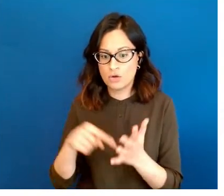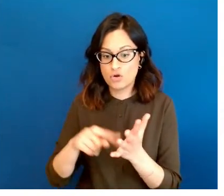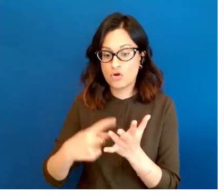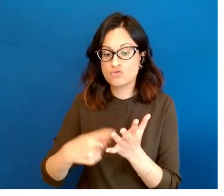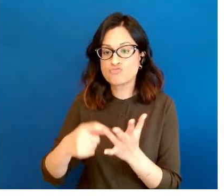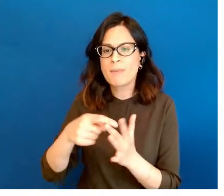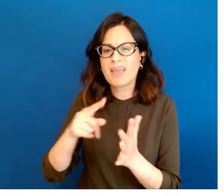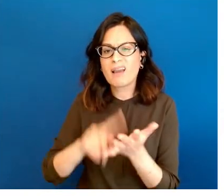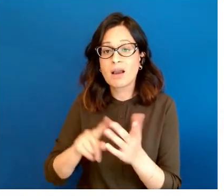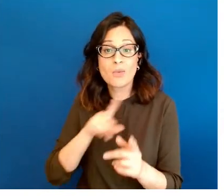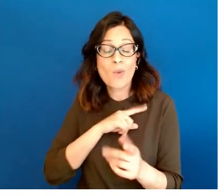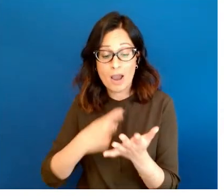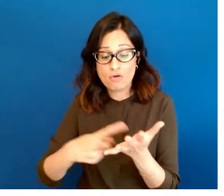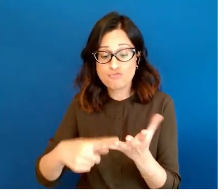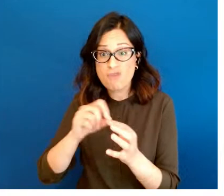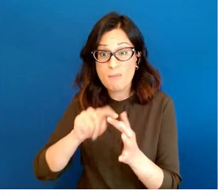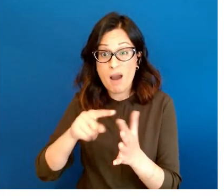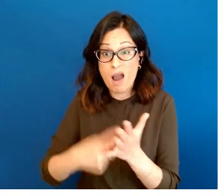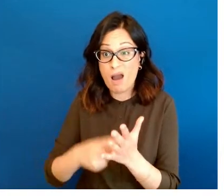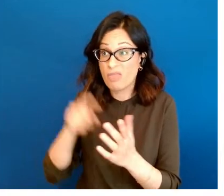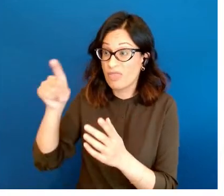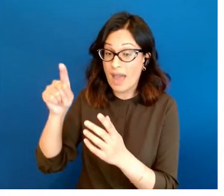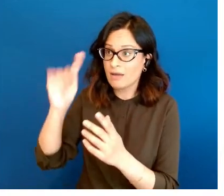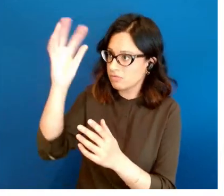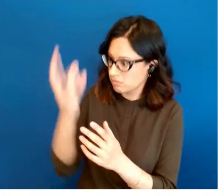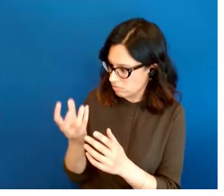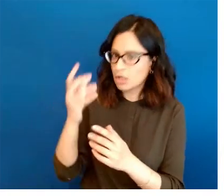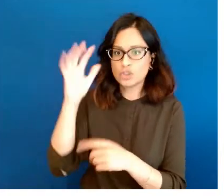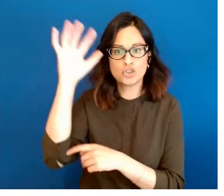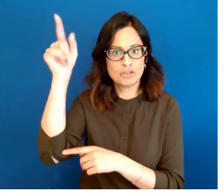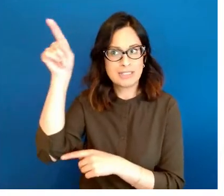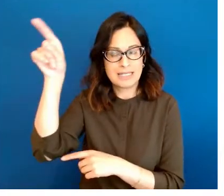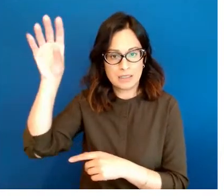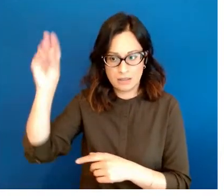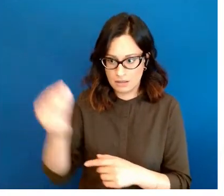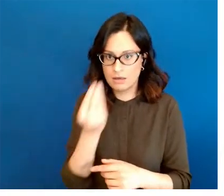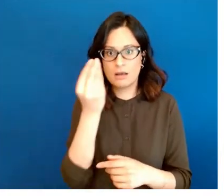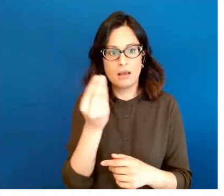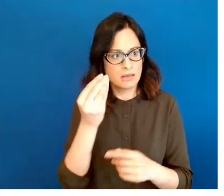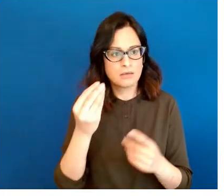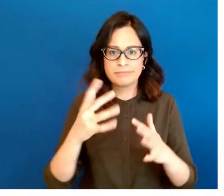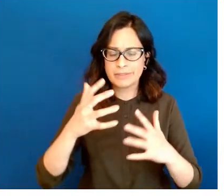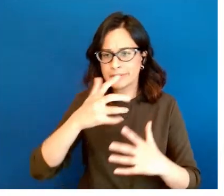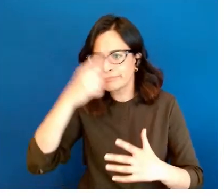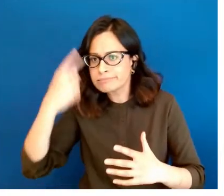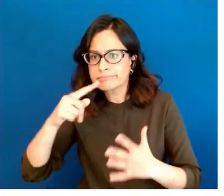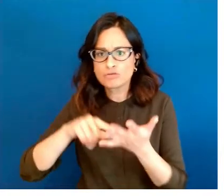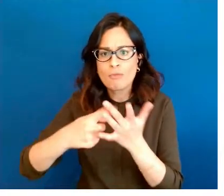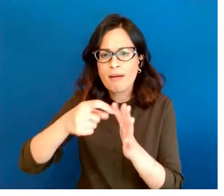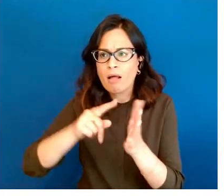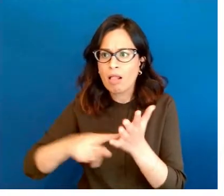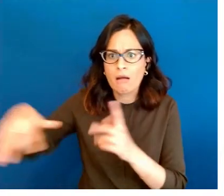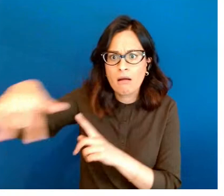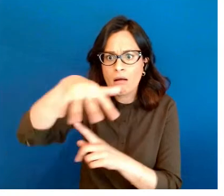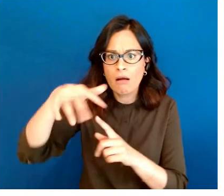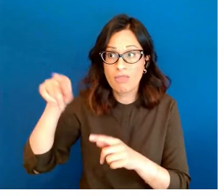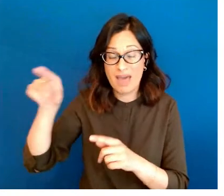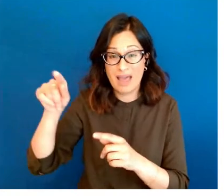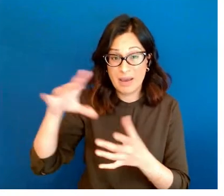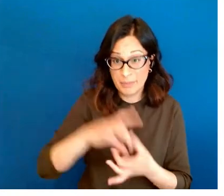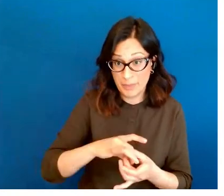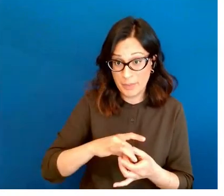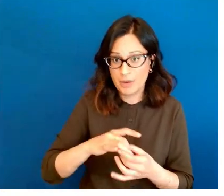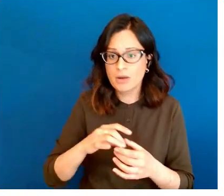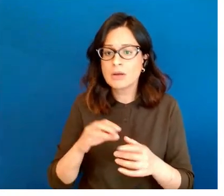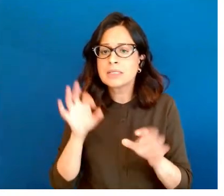on a tree that is grown in tropical areas. We also have certain